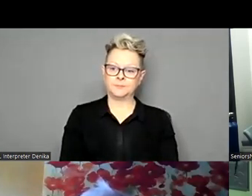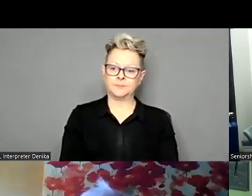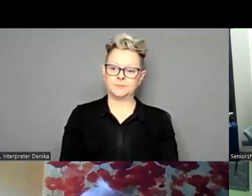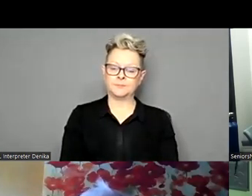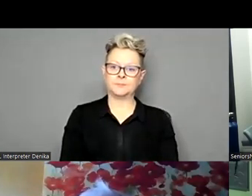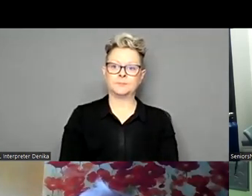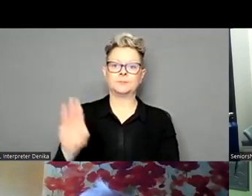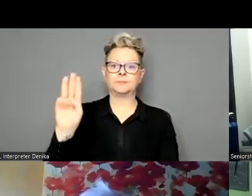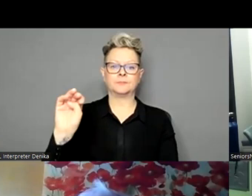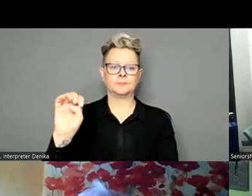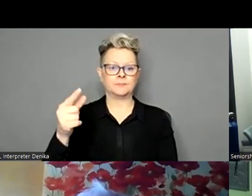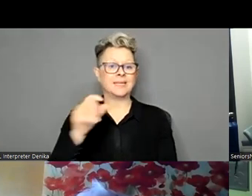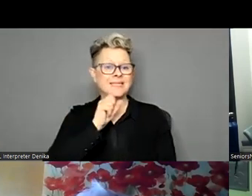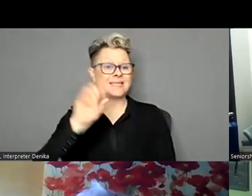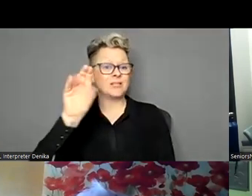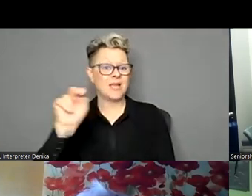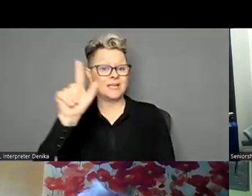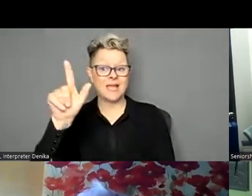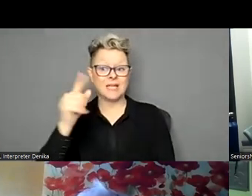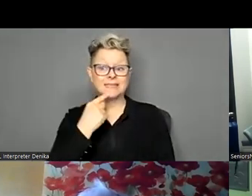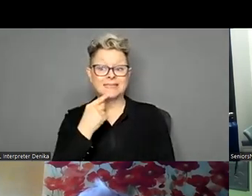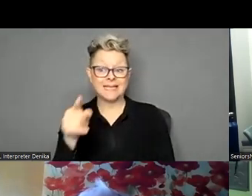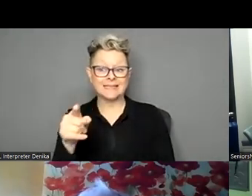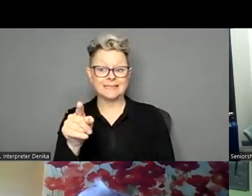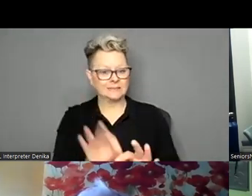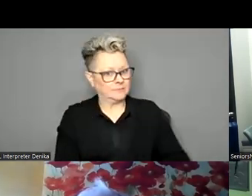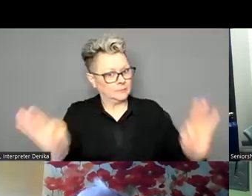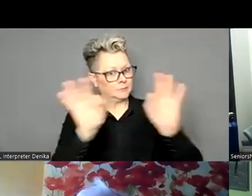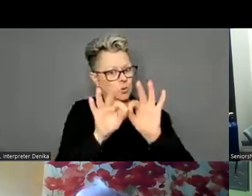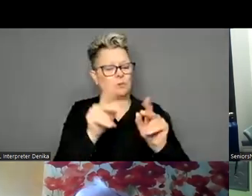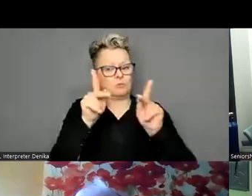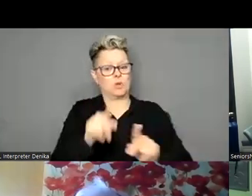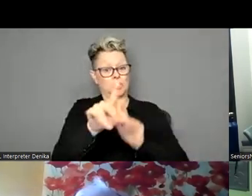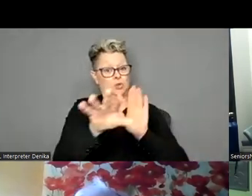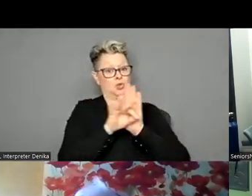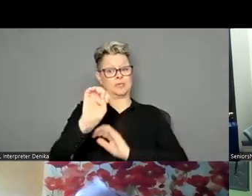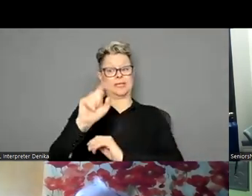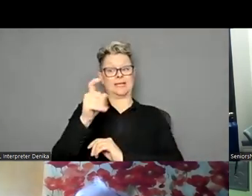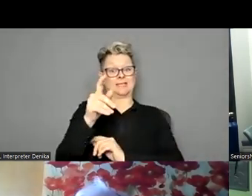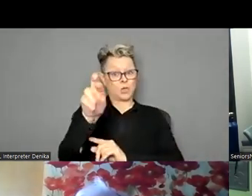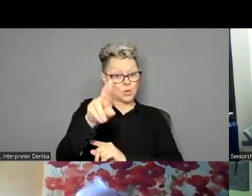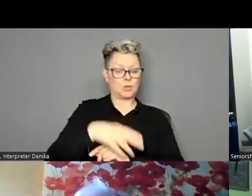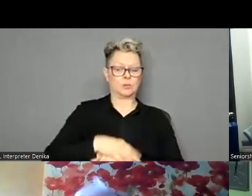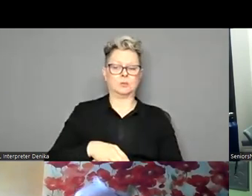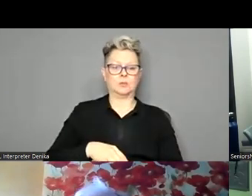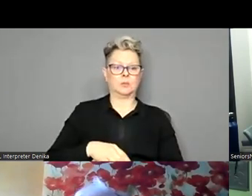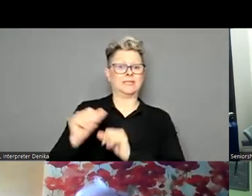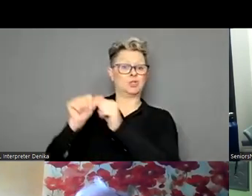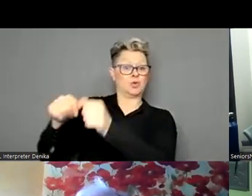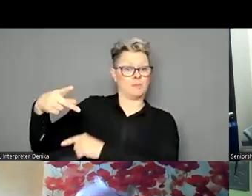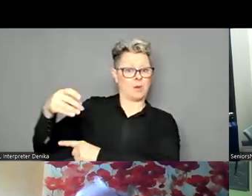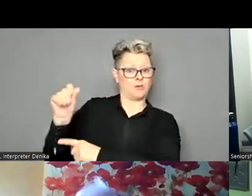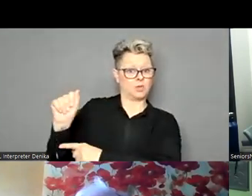Seniors and I'll just made a note in chat that it's critical that the person you choose to be your executor and or your enduring power of attorney is someone you